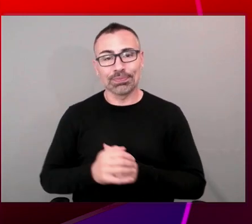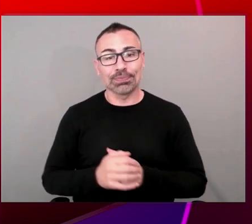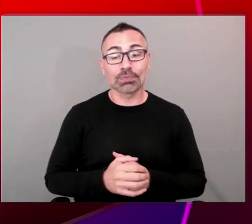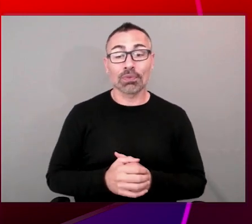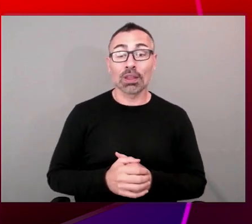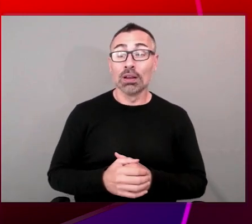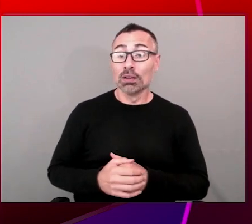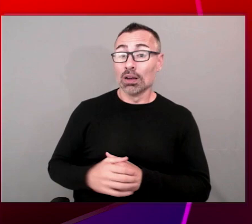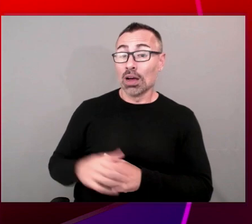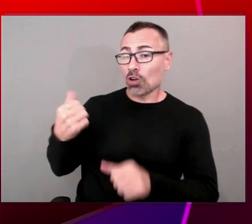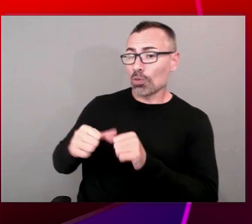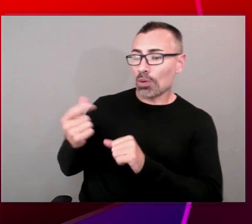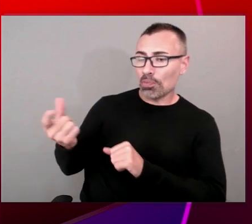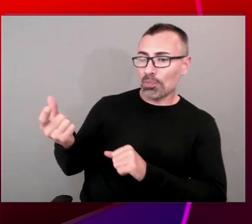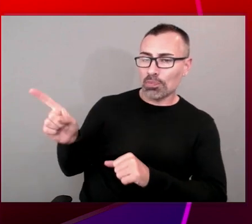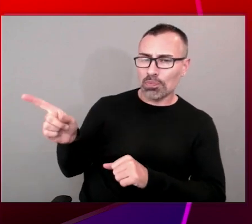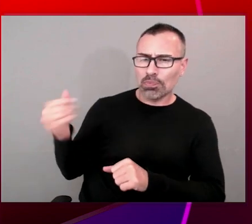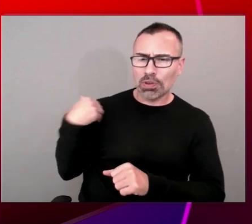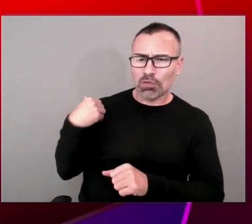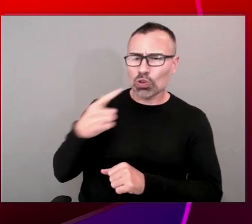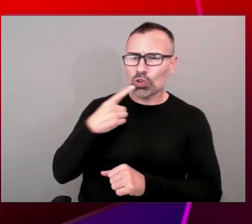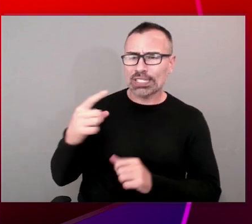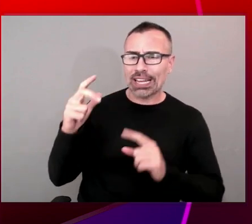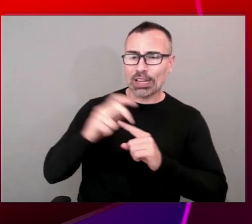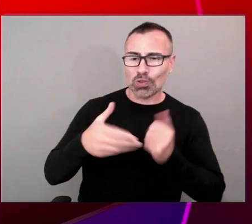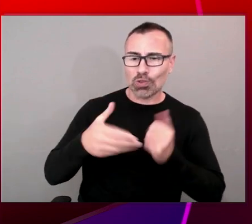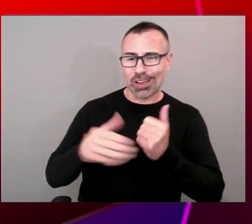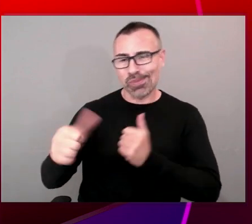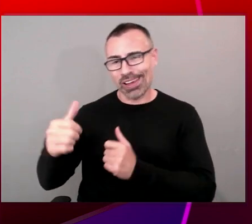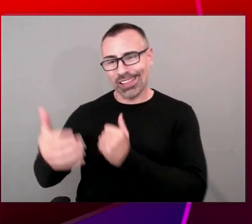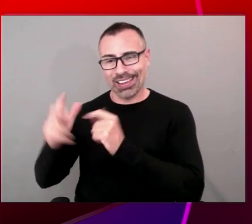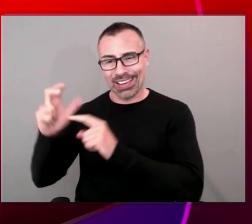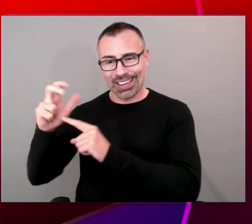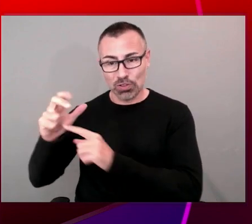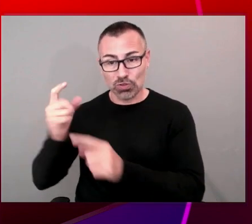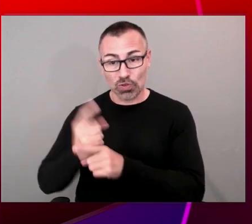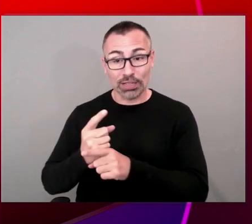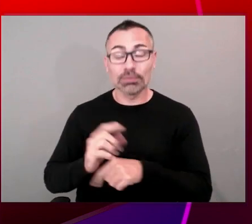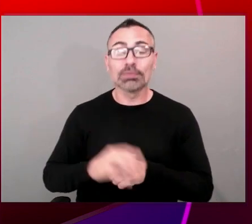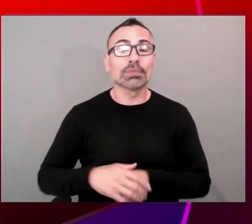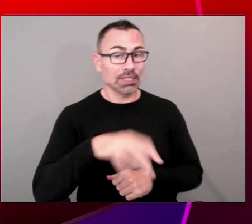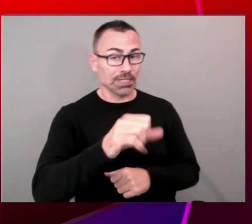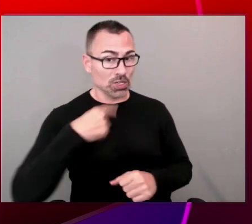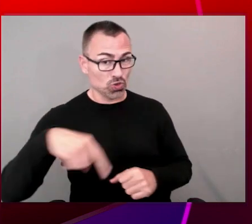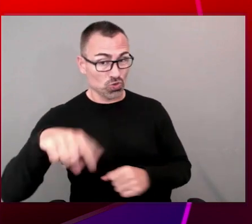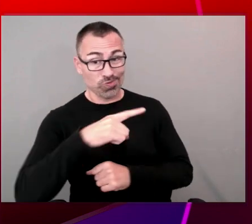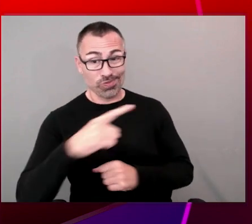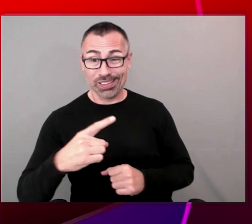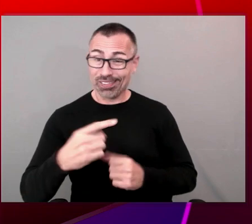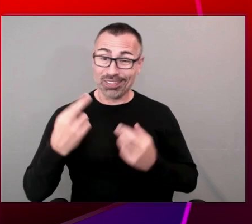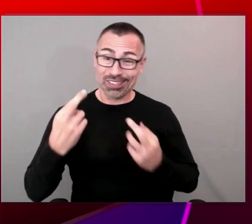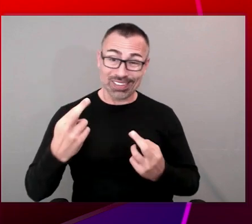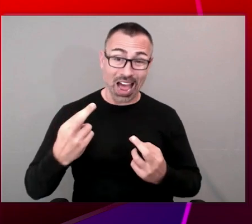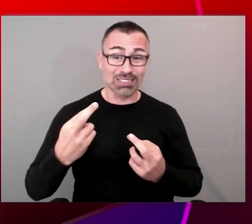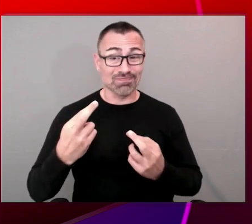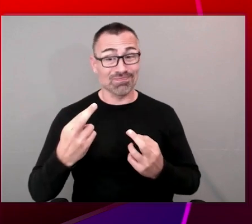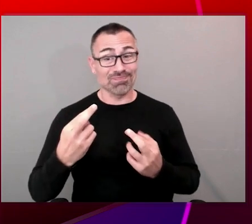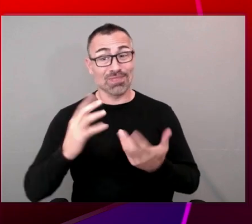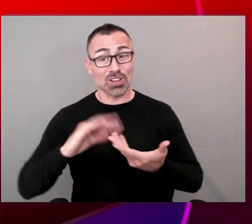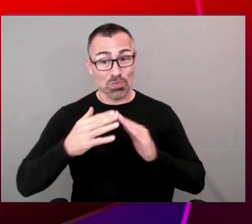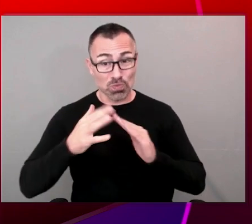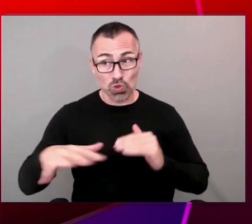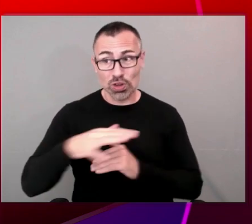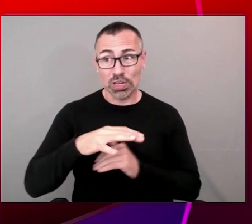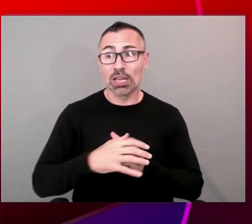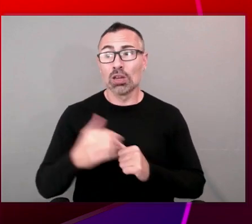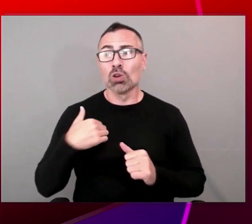help heroes. Yeah. You all are a very tight-knit community as well. So we have a couple different online channels. We use Slack for some of the communications. We